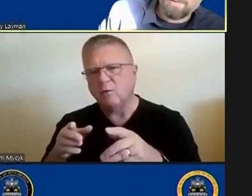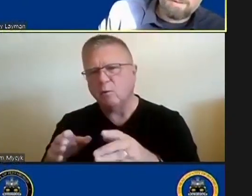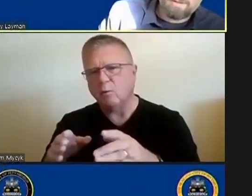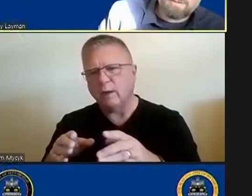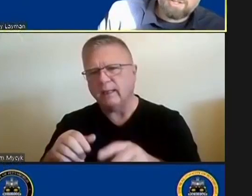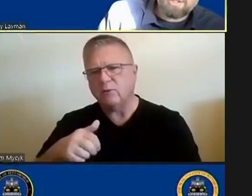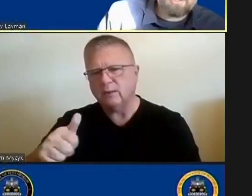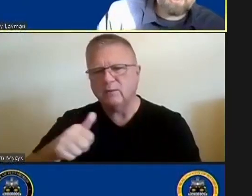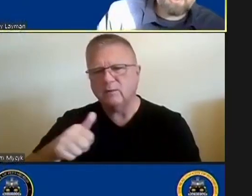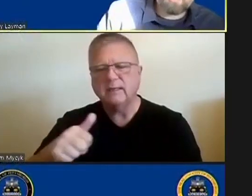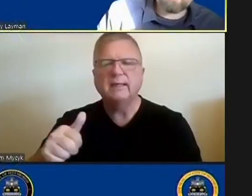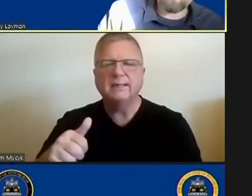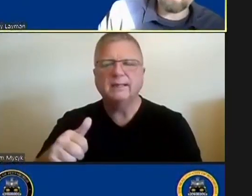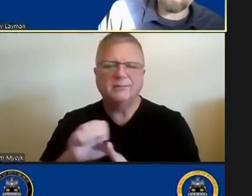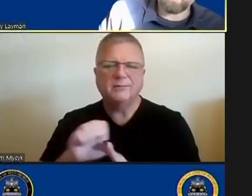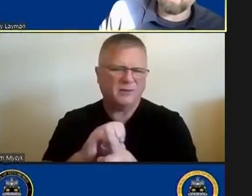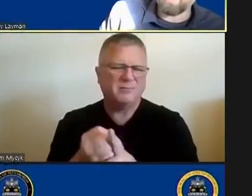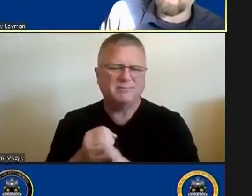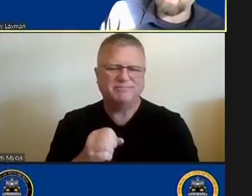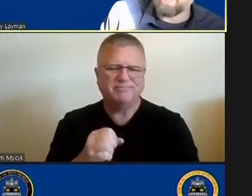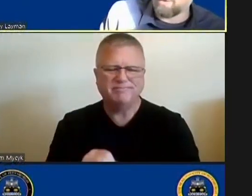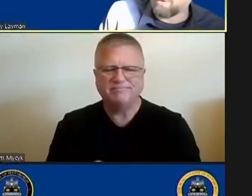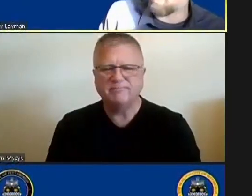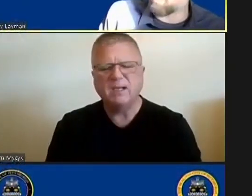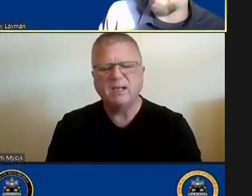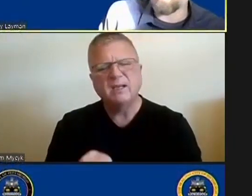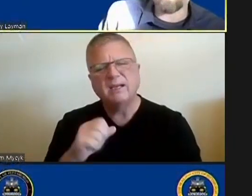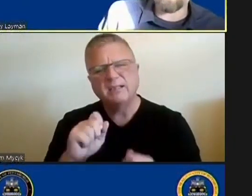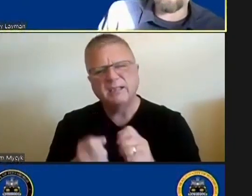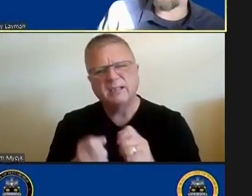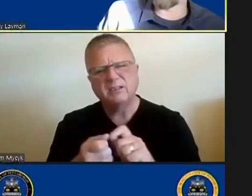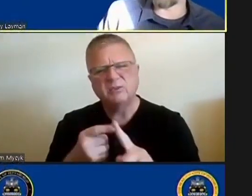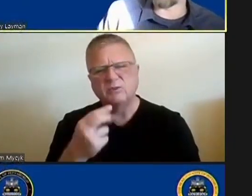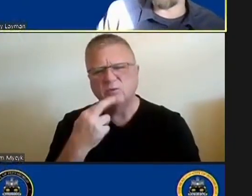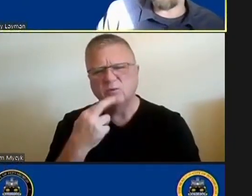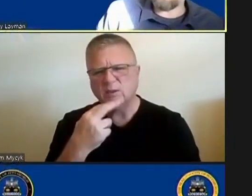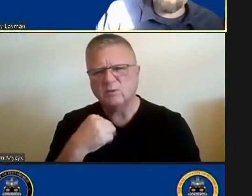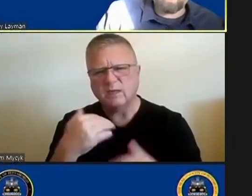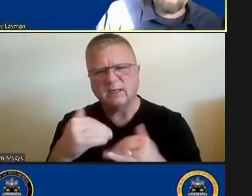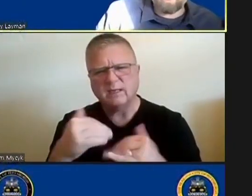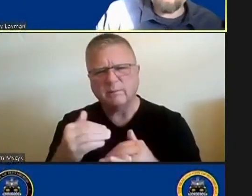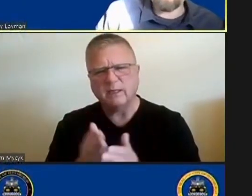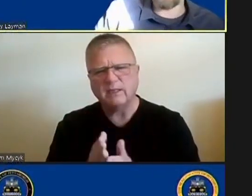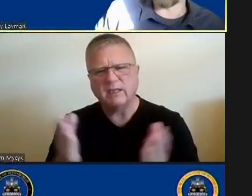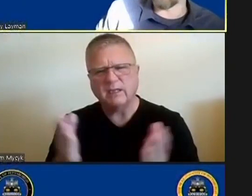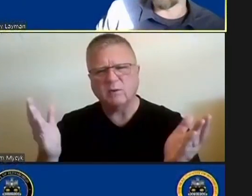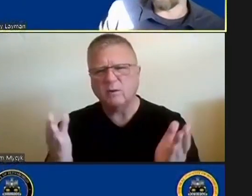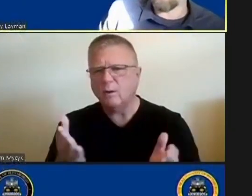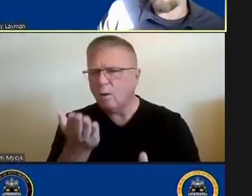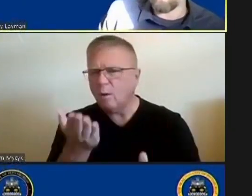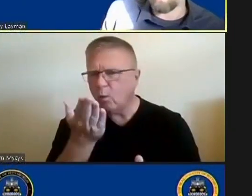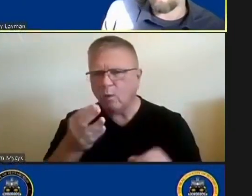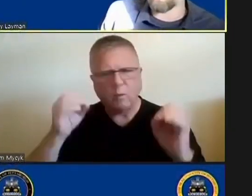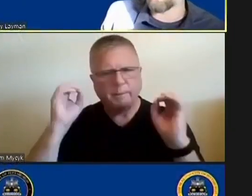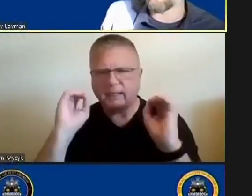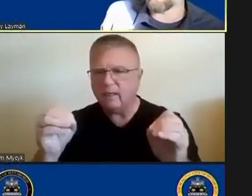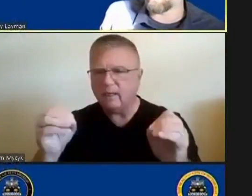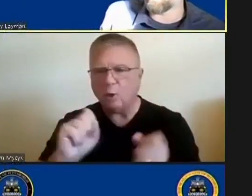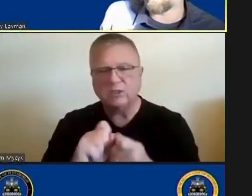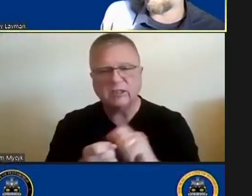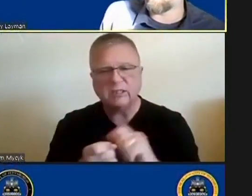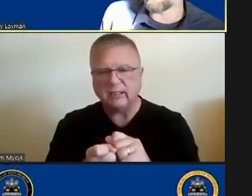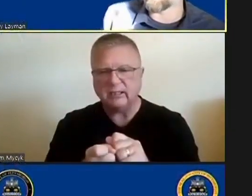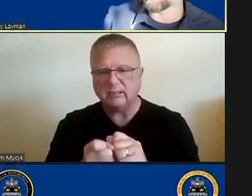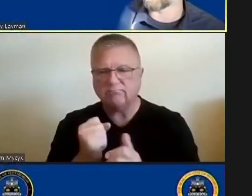and then changes to restaurant limited in general, we are making absolutely no changes to where restaurants